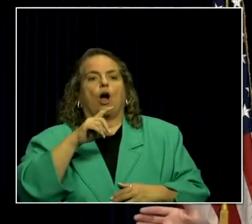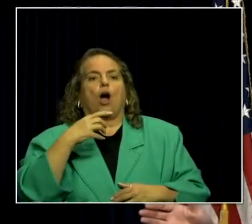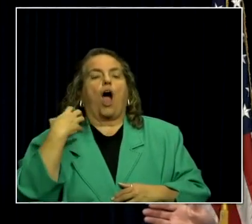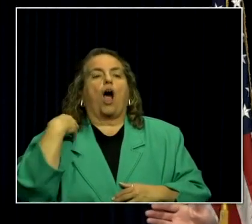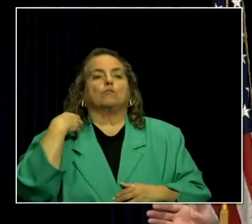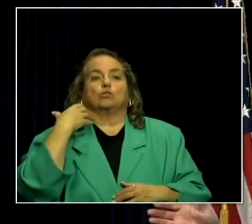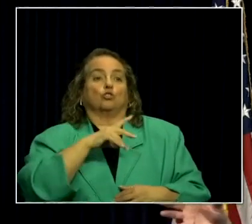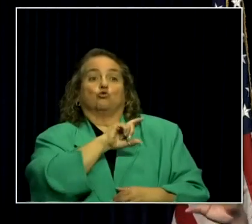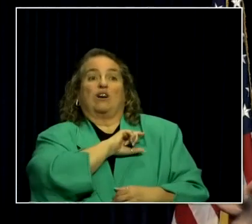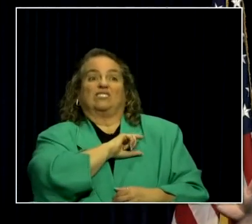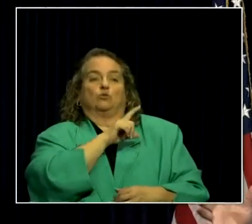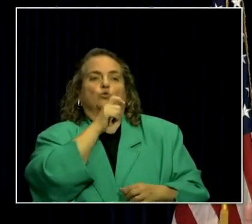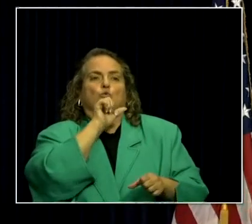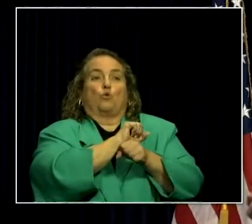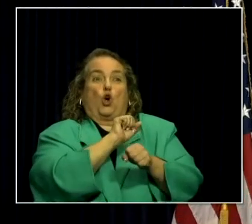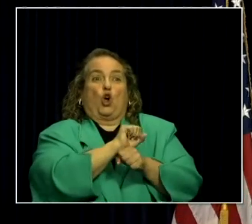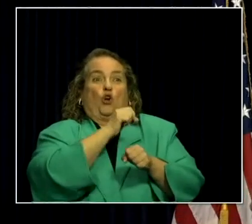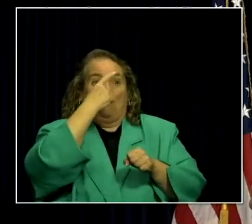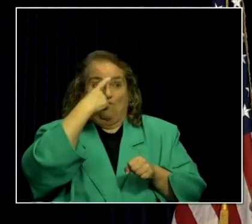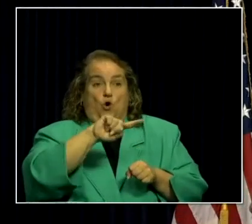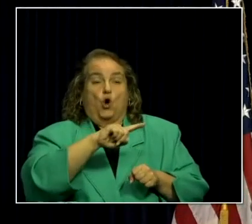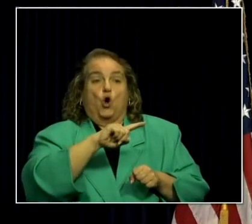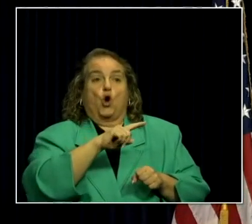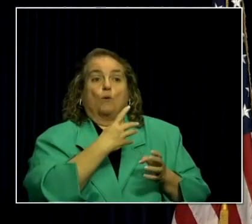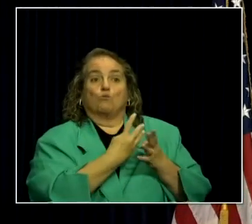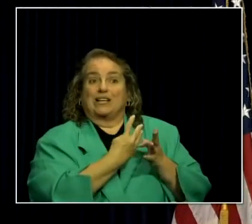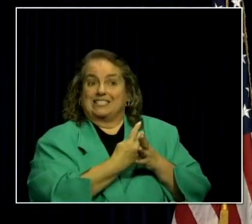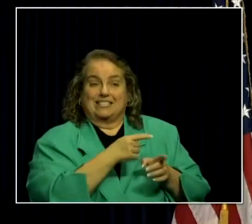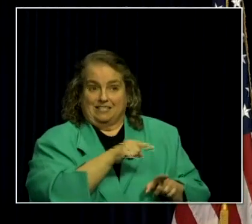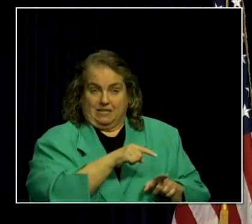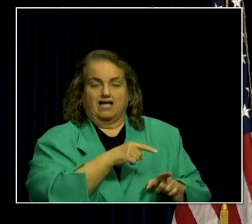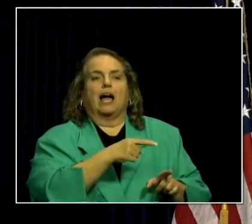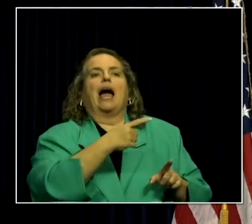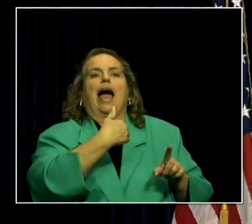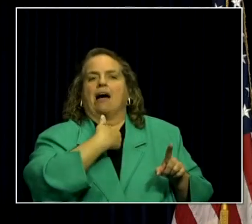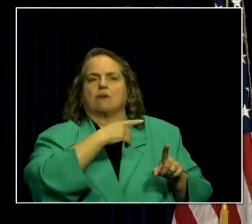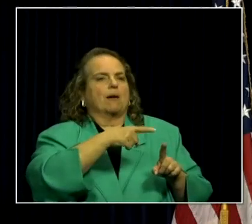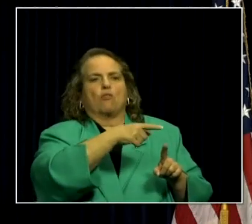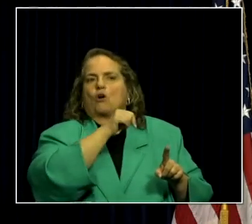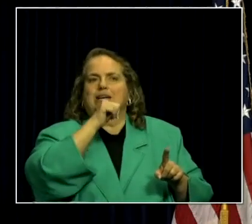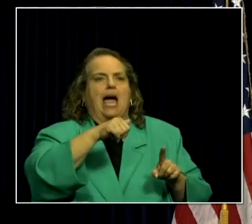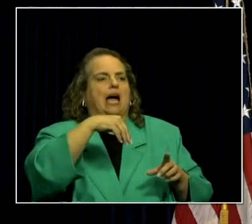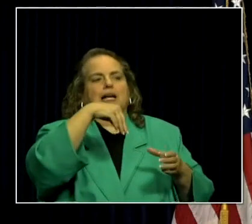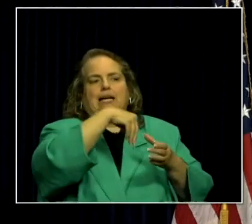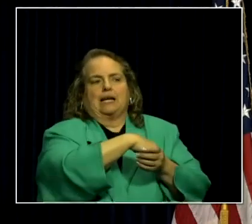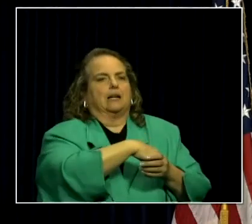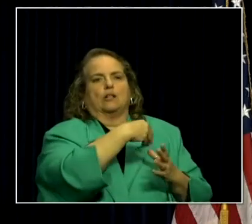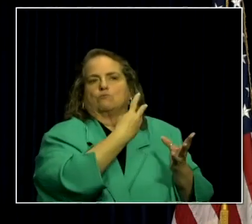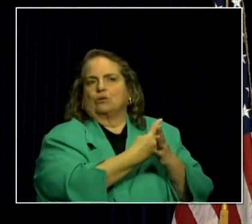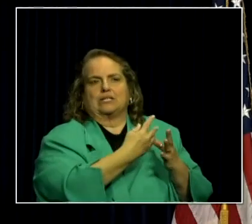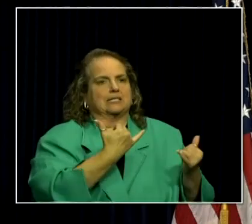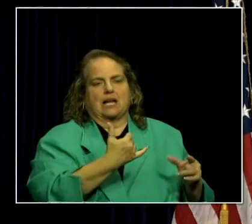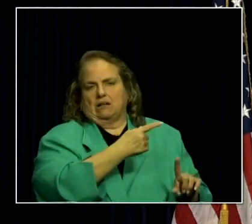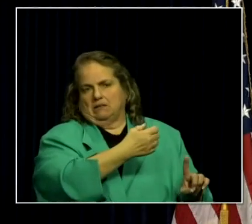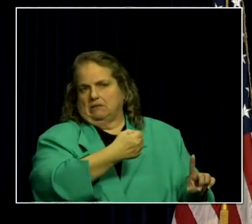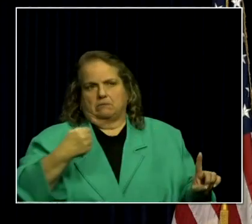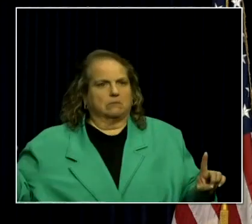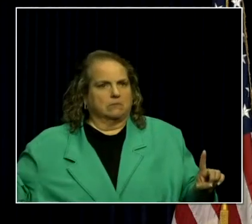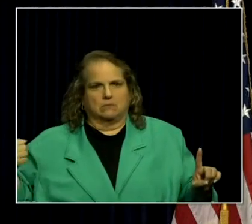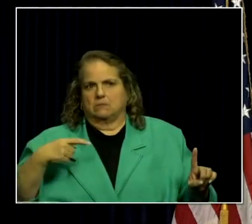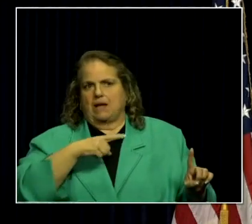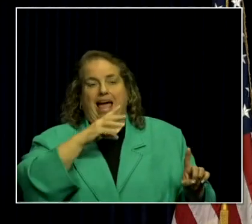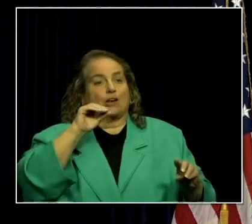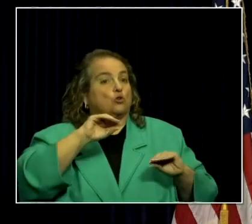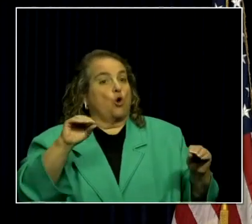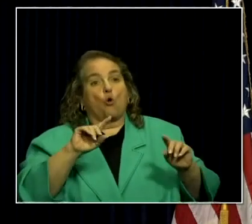on site in the actual population area of any of our prisons. And I have not had